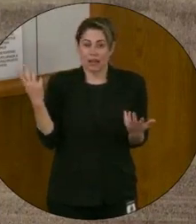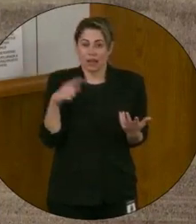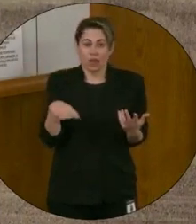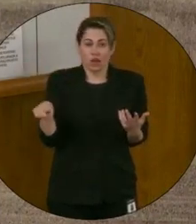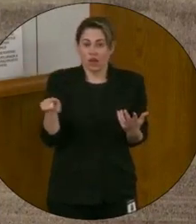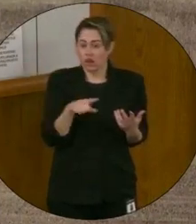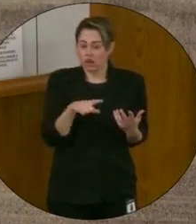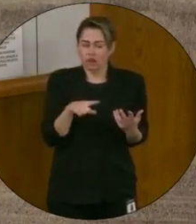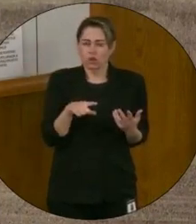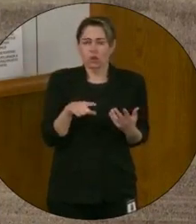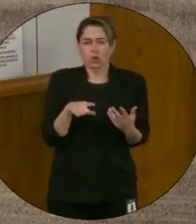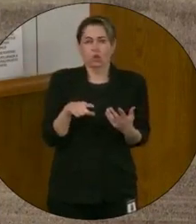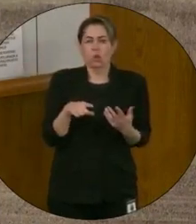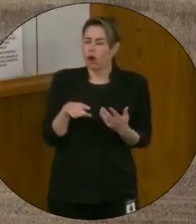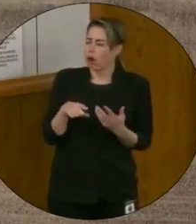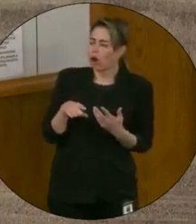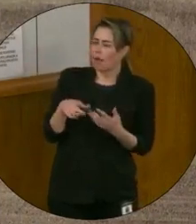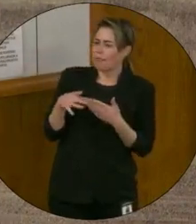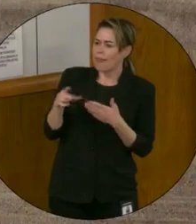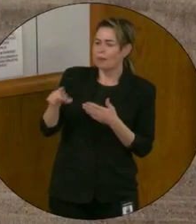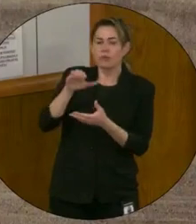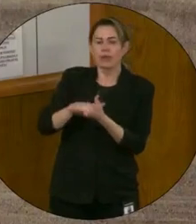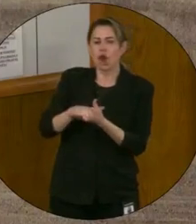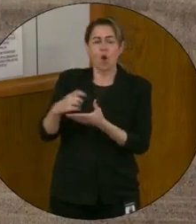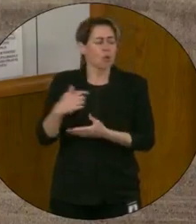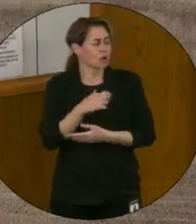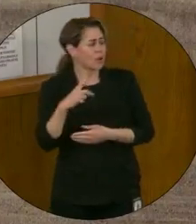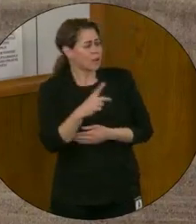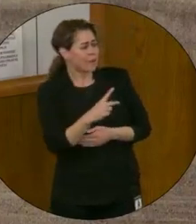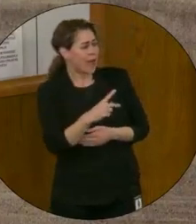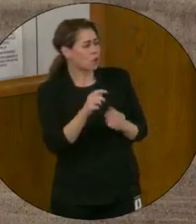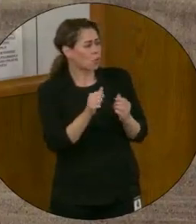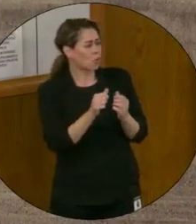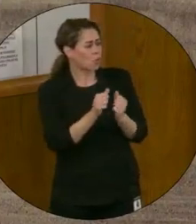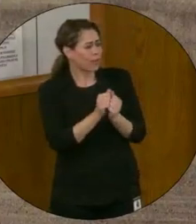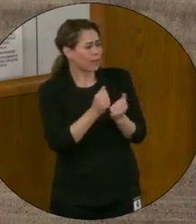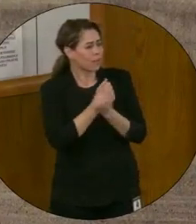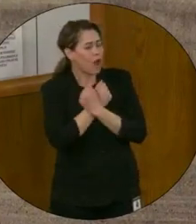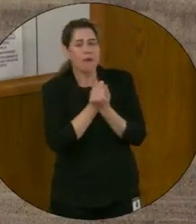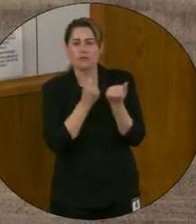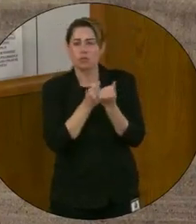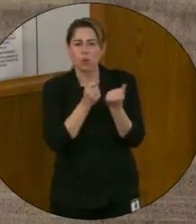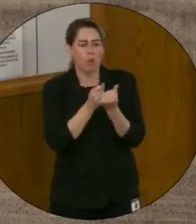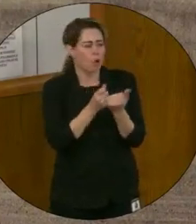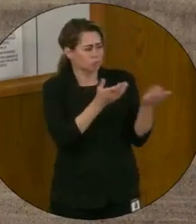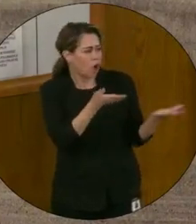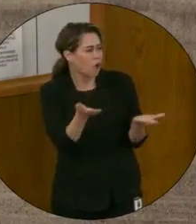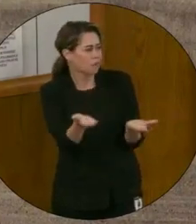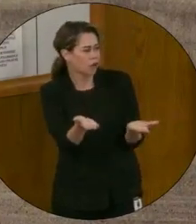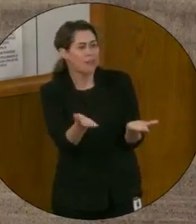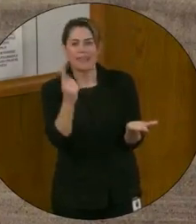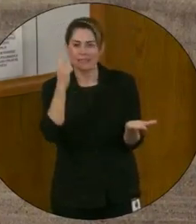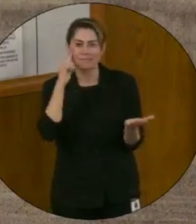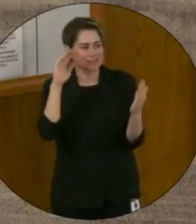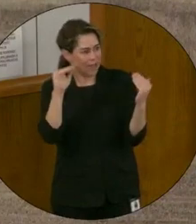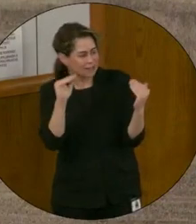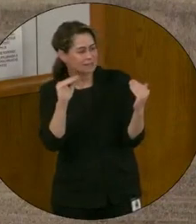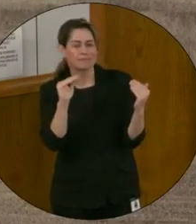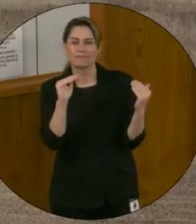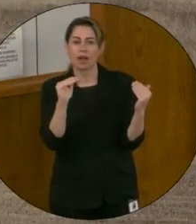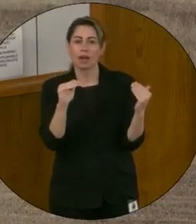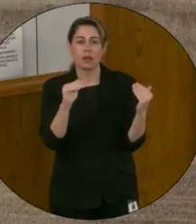them to believe that they were coming back to love, to support. And you brought them back to testing.